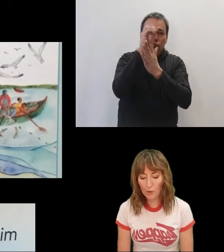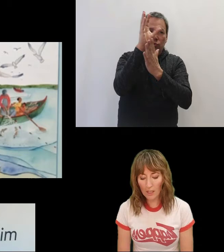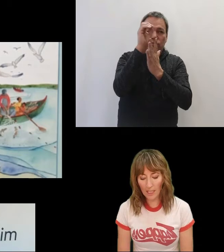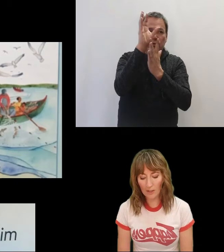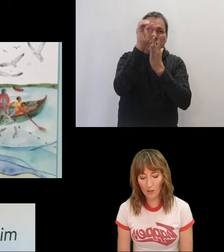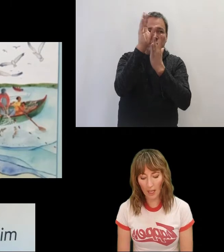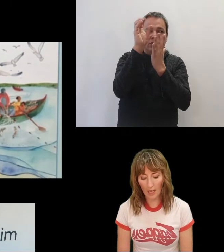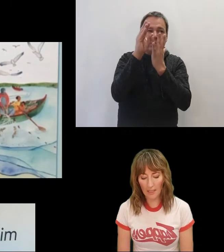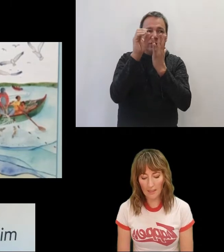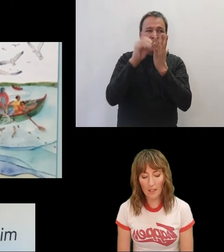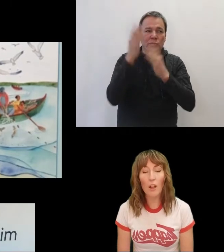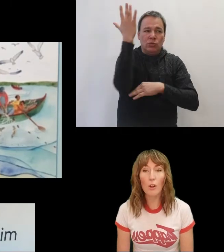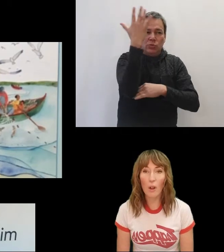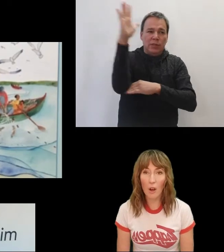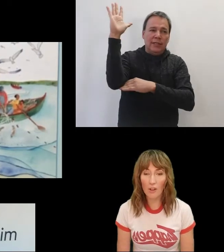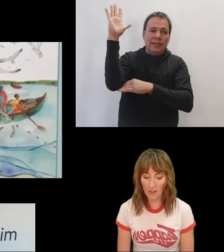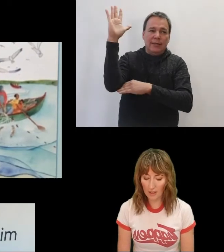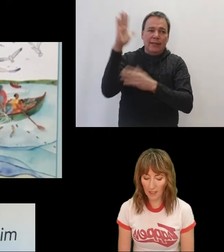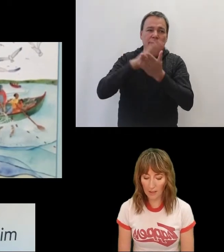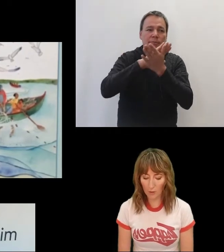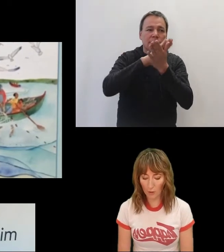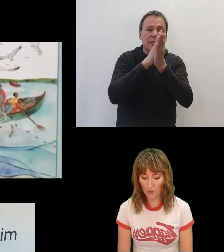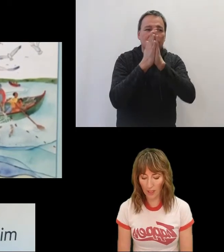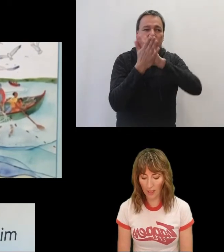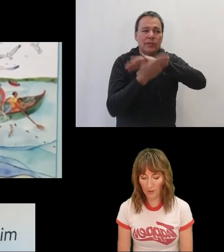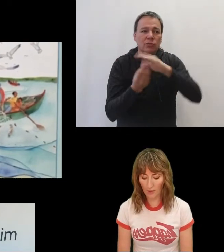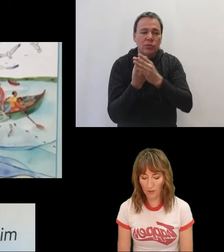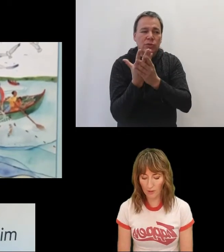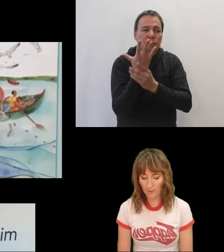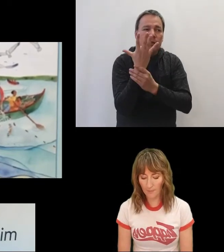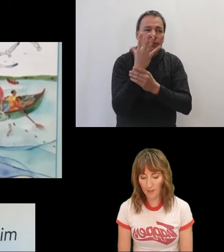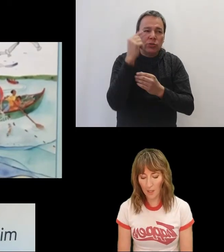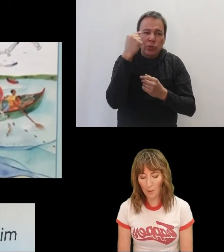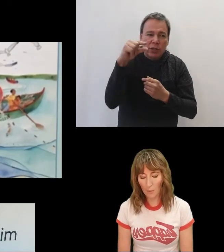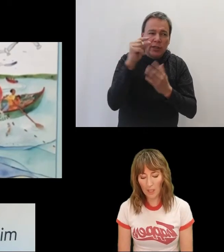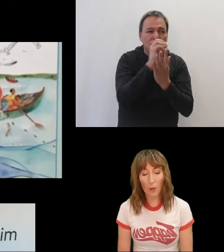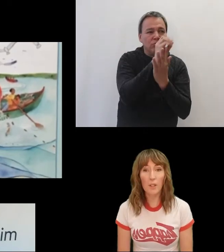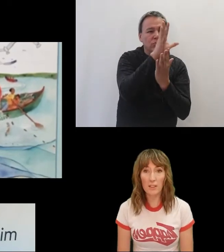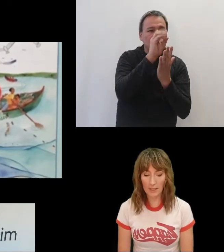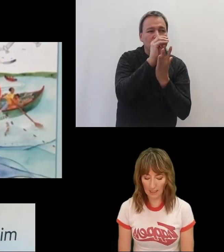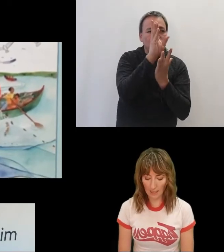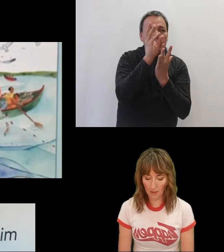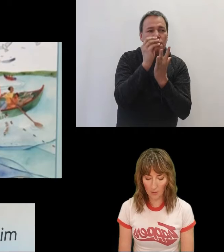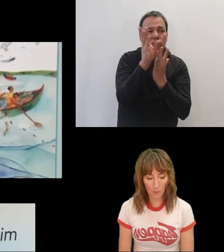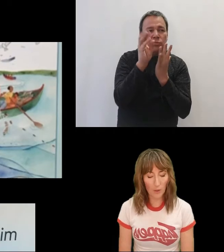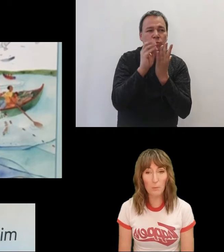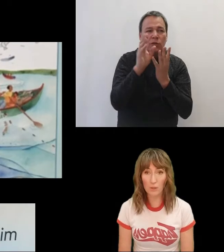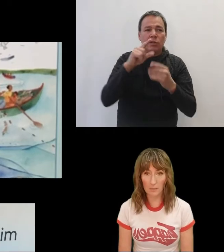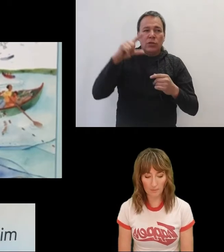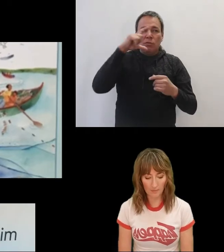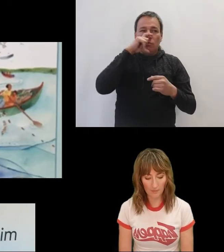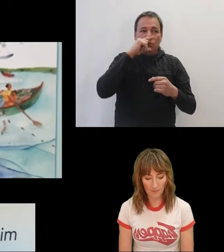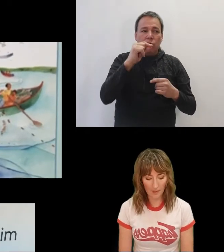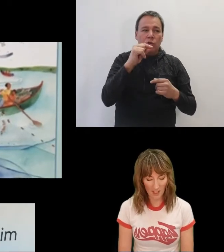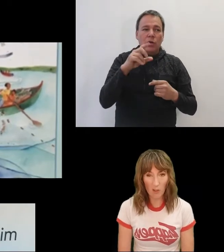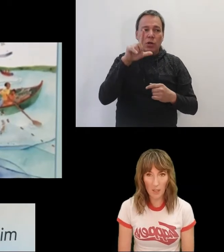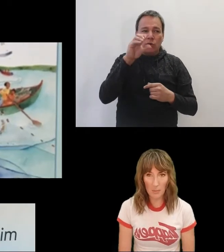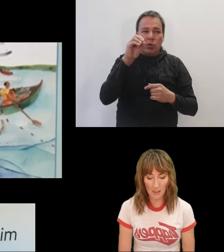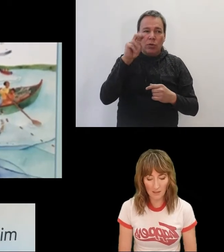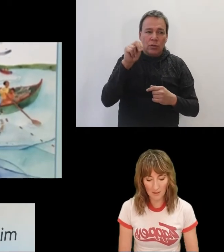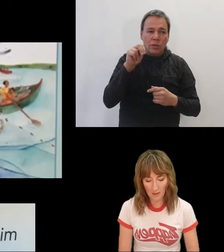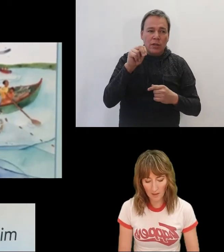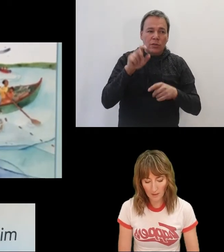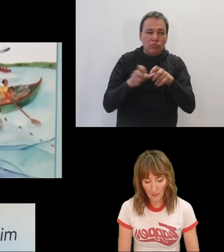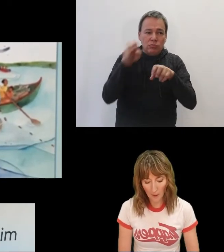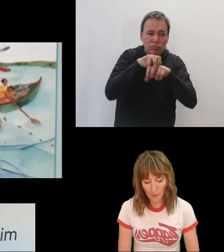the loon lays her eggs along the lake shore's edge, we go gill netting with mushum.